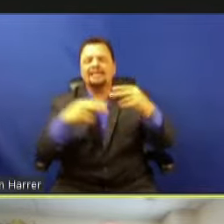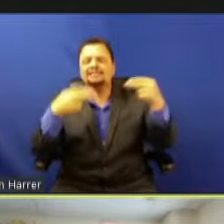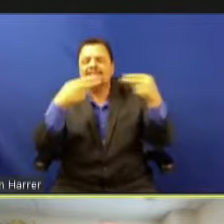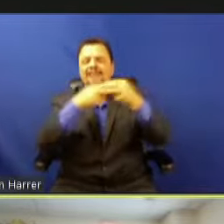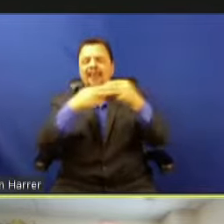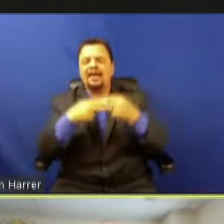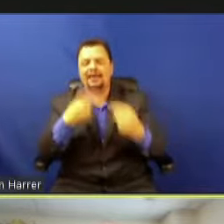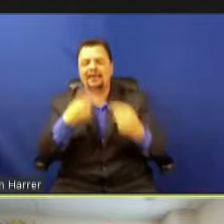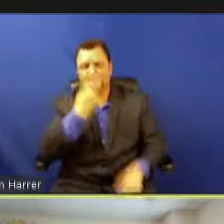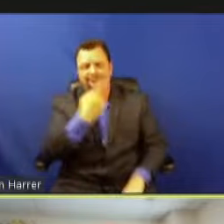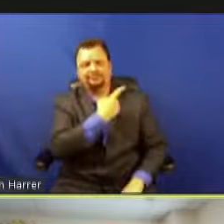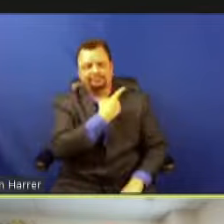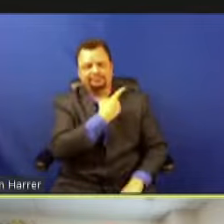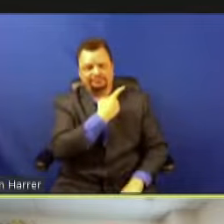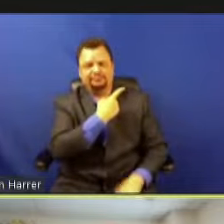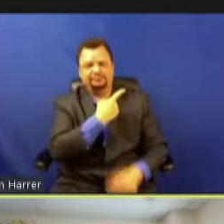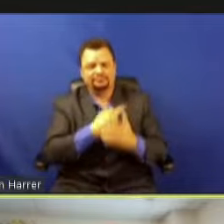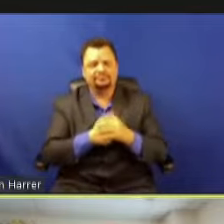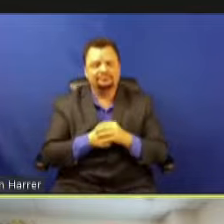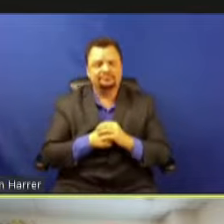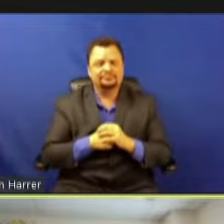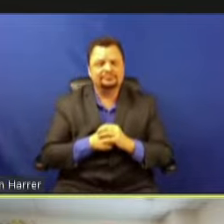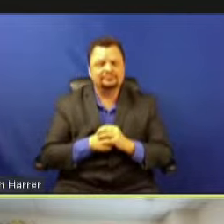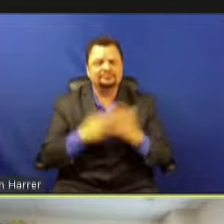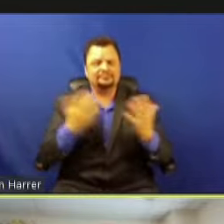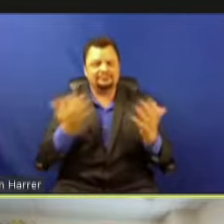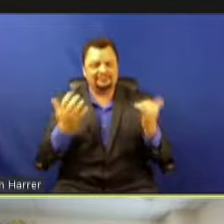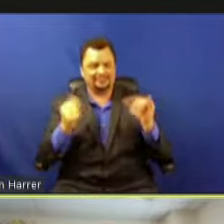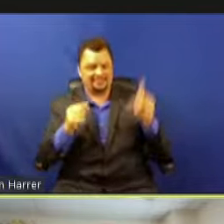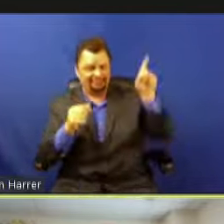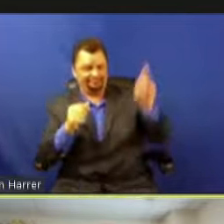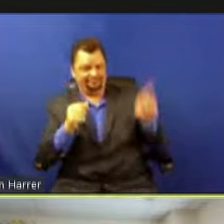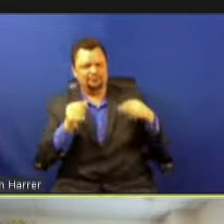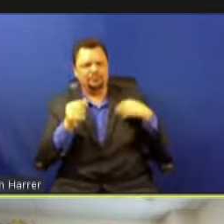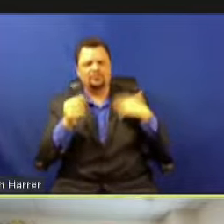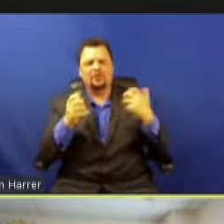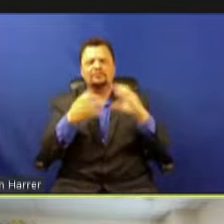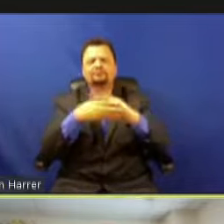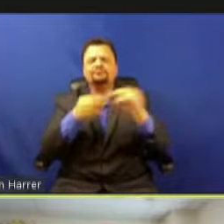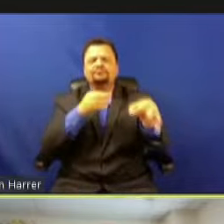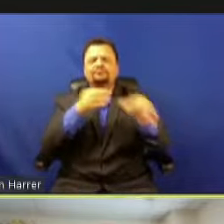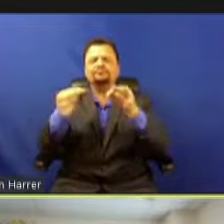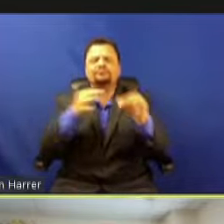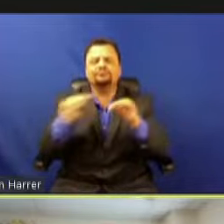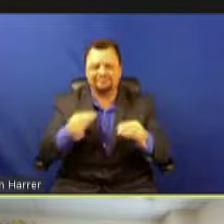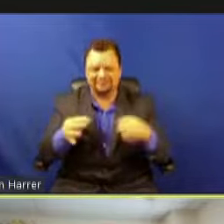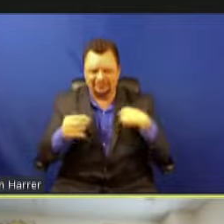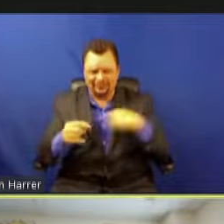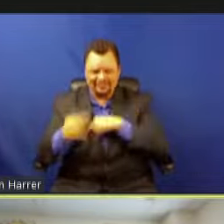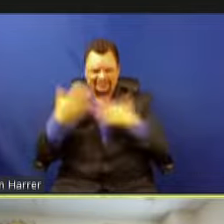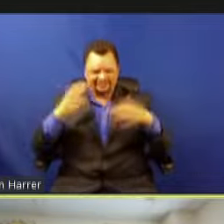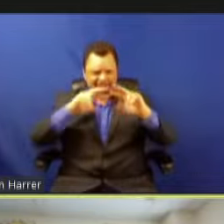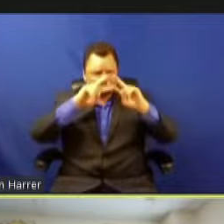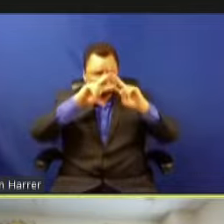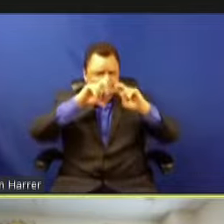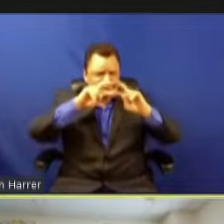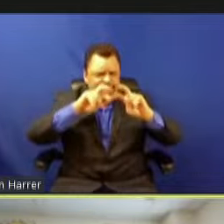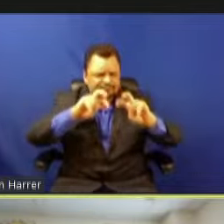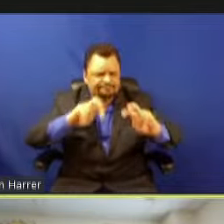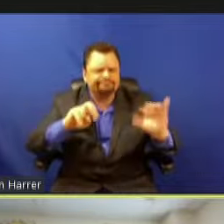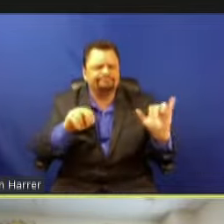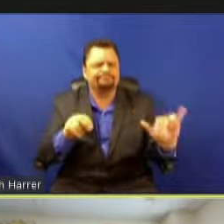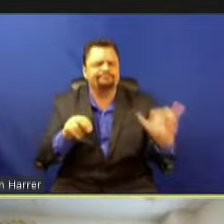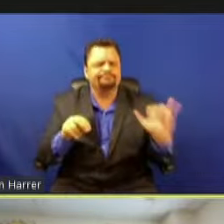And so to that end, we have been doing an analysis of kind of our peak administration